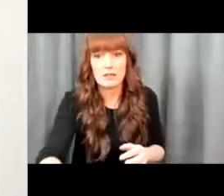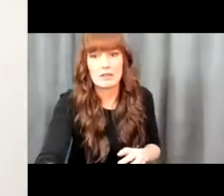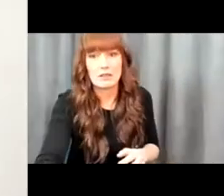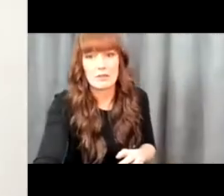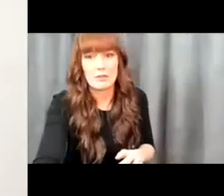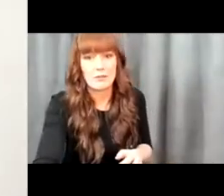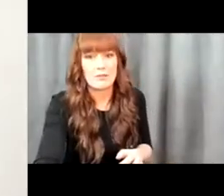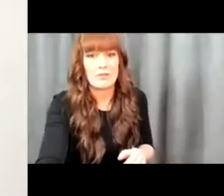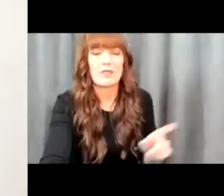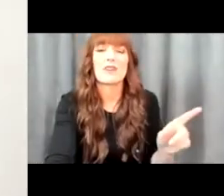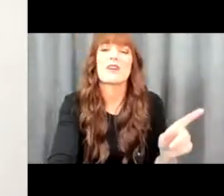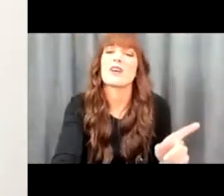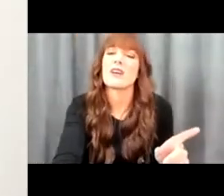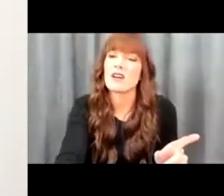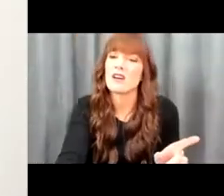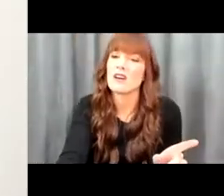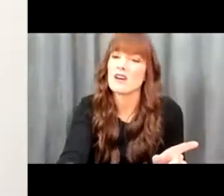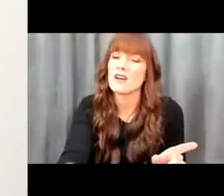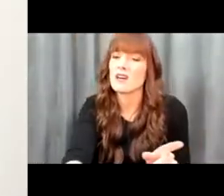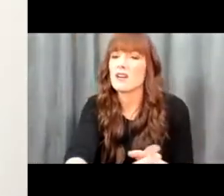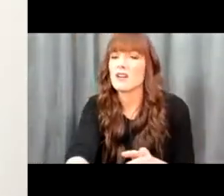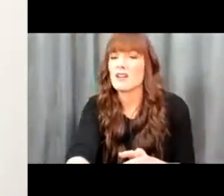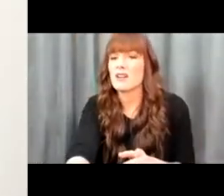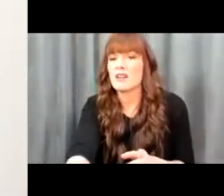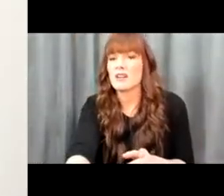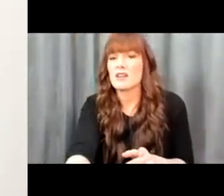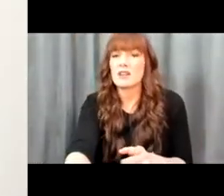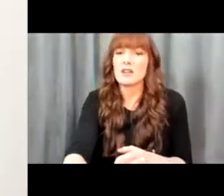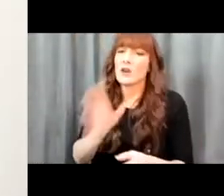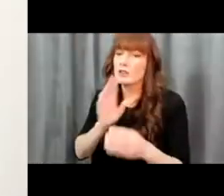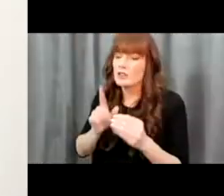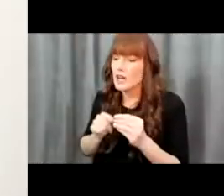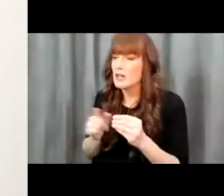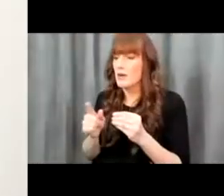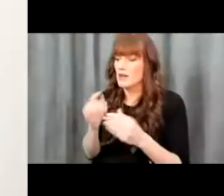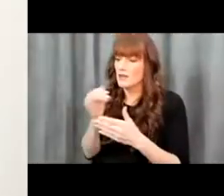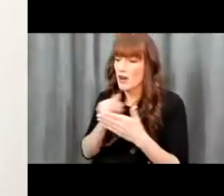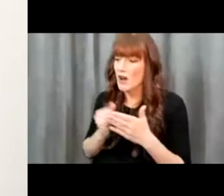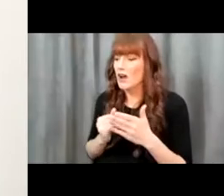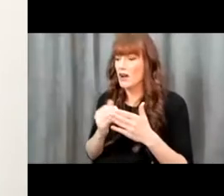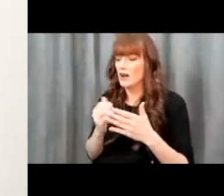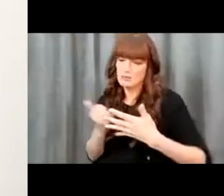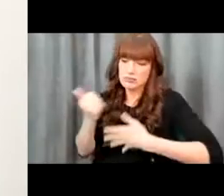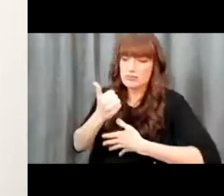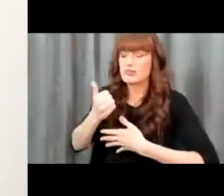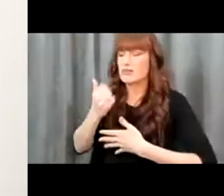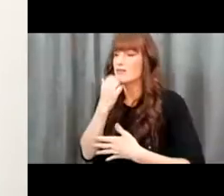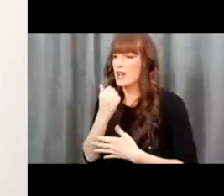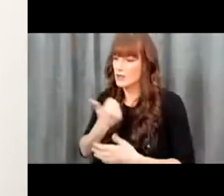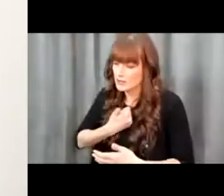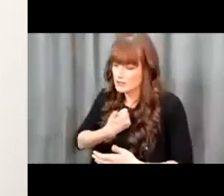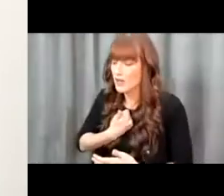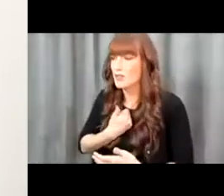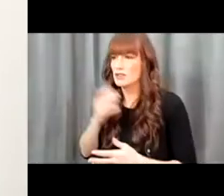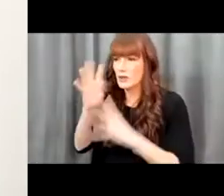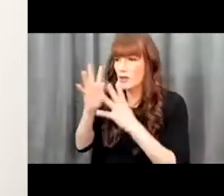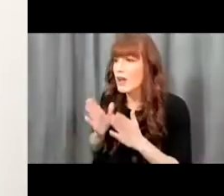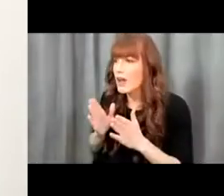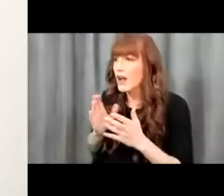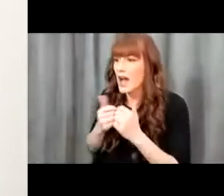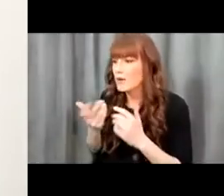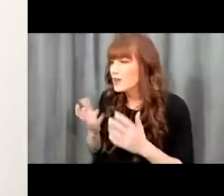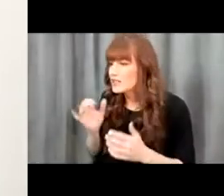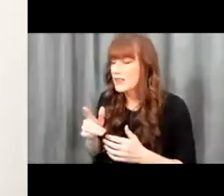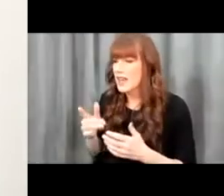Karo. You always talking about putting the art first and valuing ourselves as creators. How can I do that if I'm letting